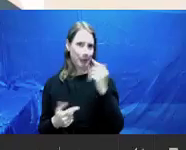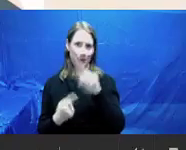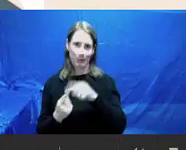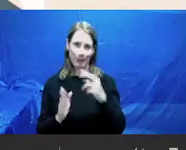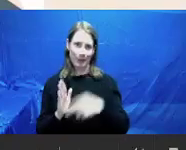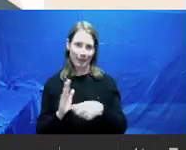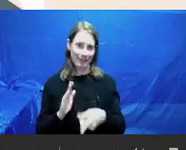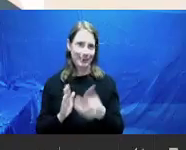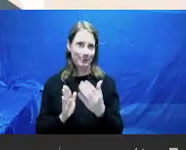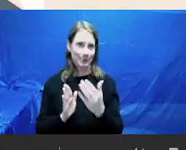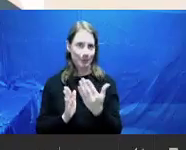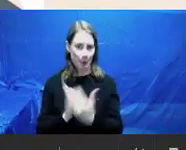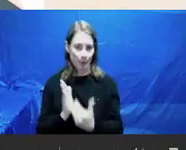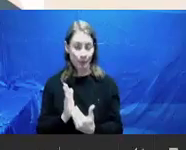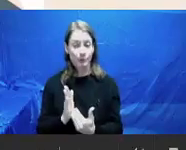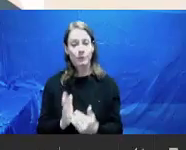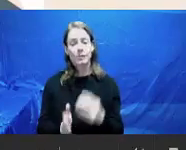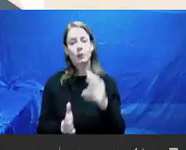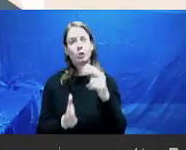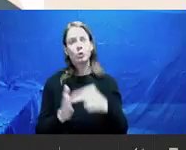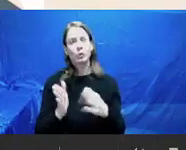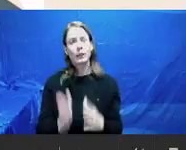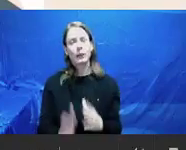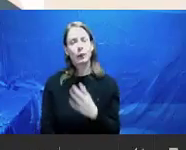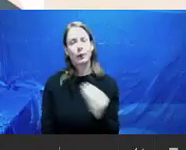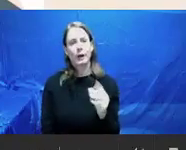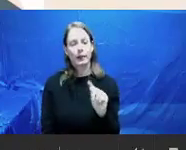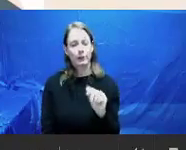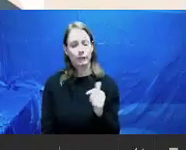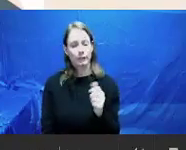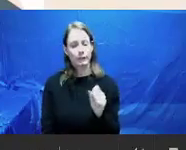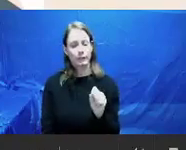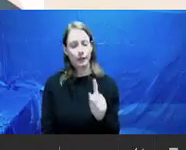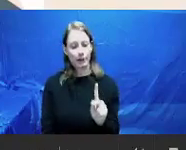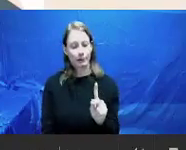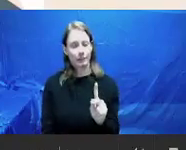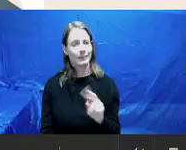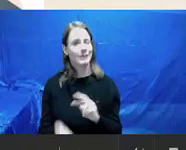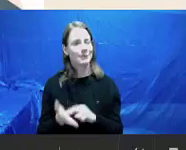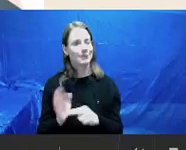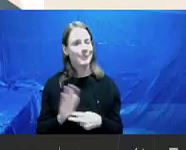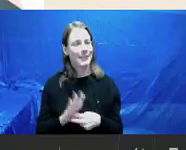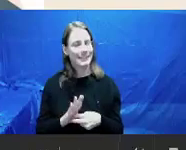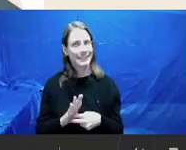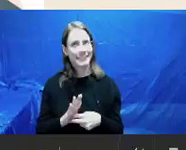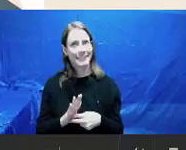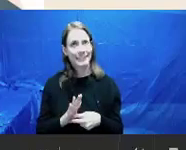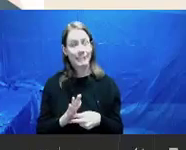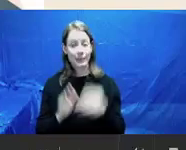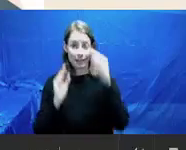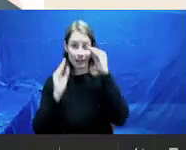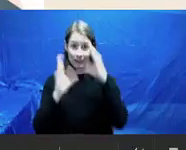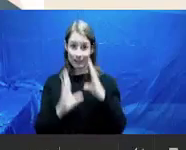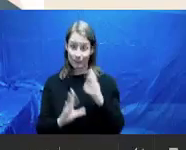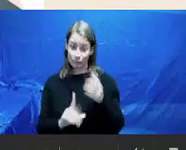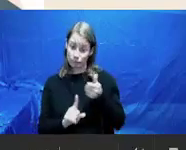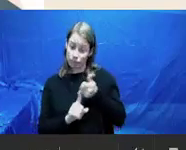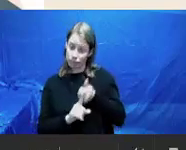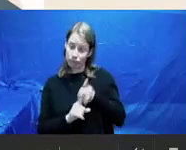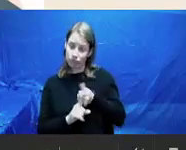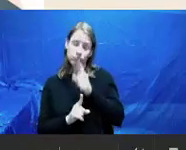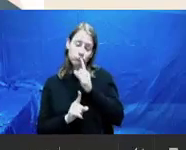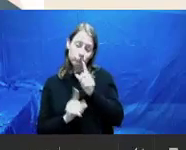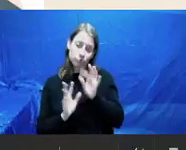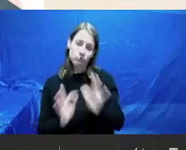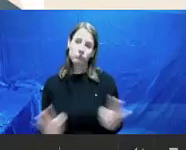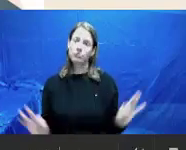task element of this essentially lets us know that the teacher is so crucial in making sure